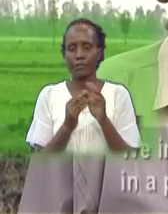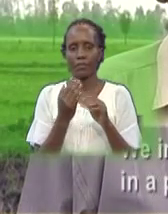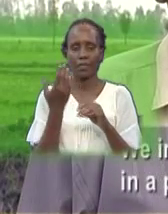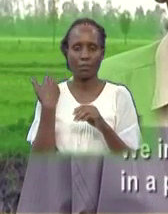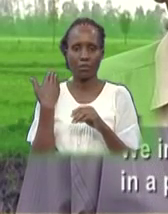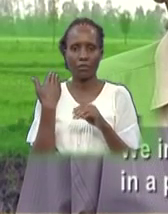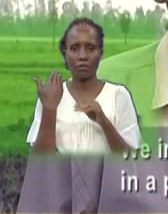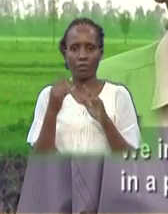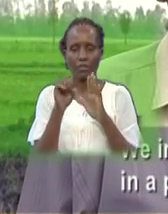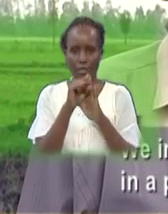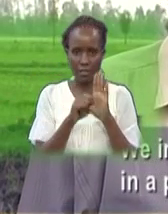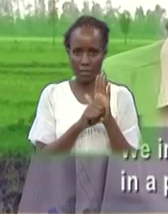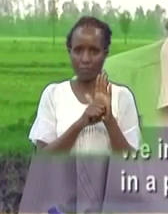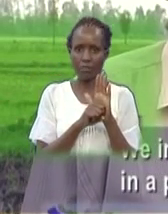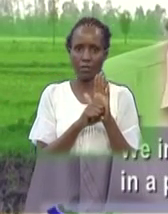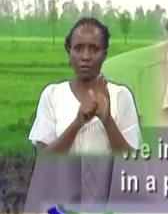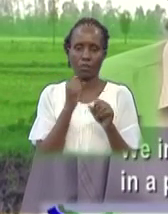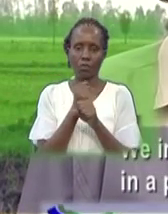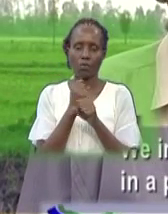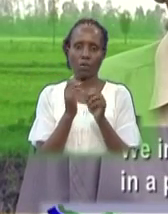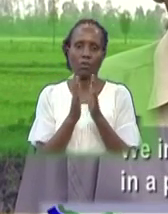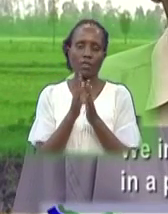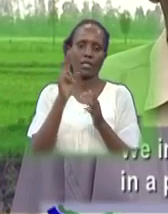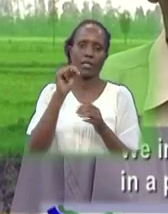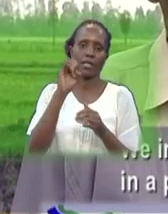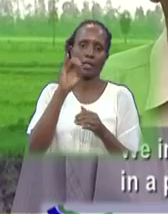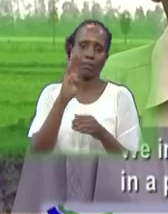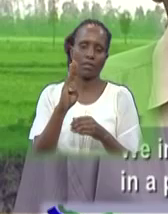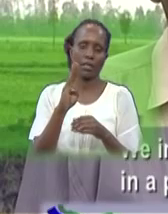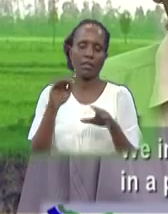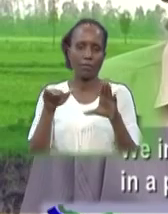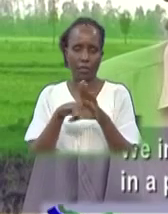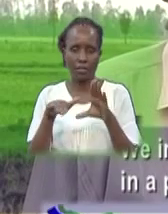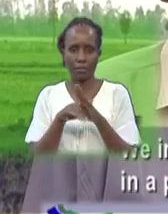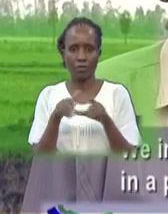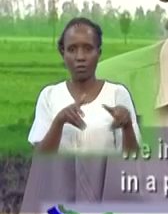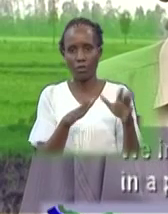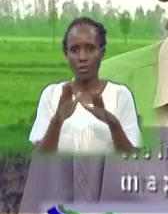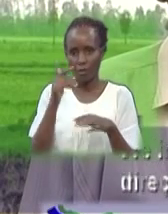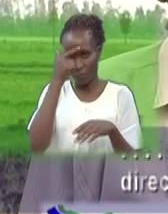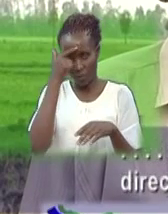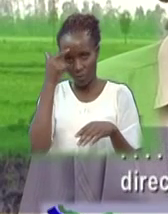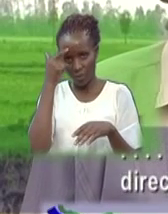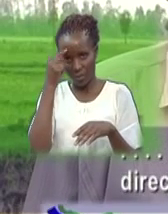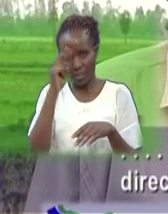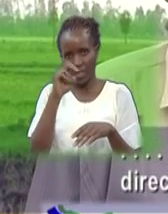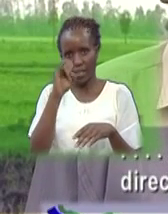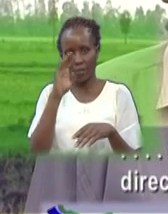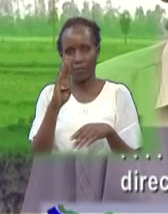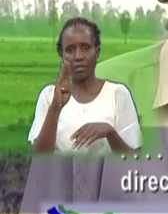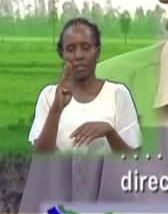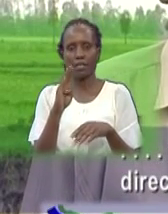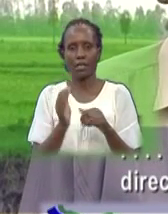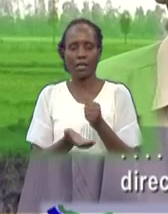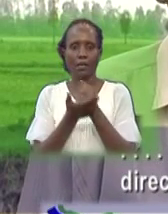So we work withAB in the persistatory manner, because we are able improve the work